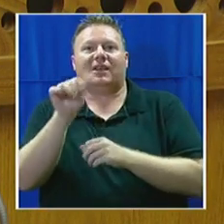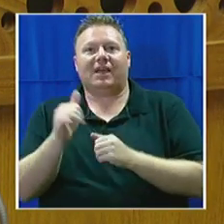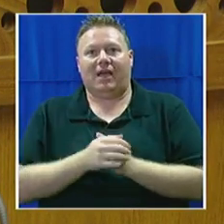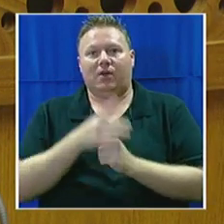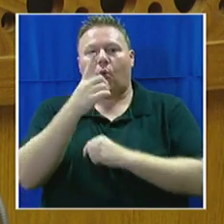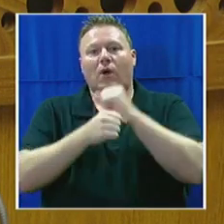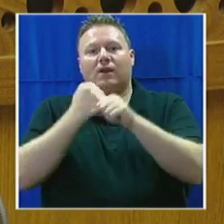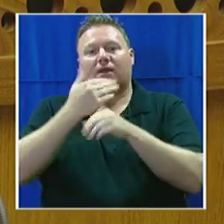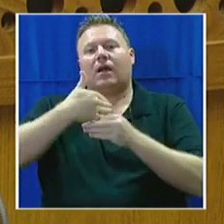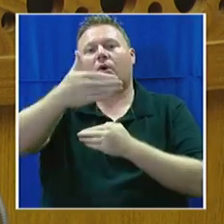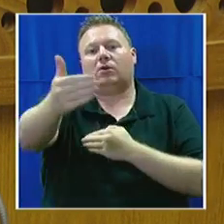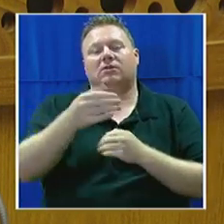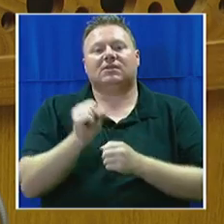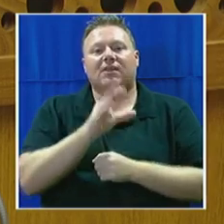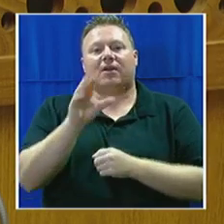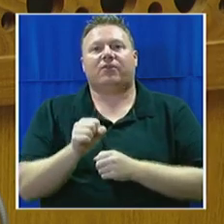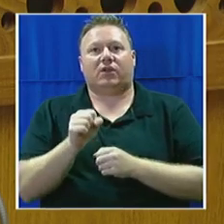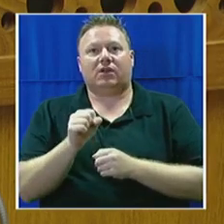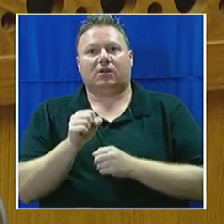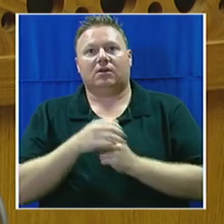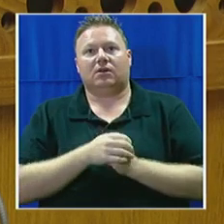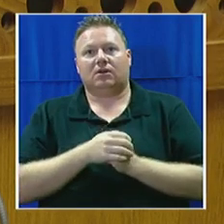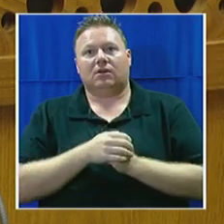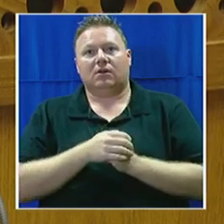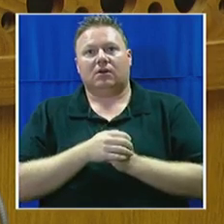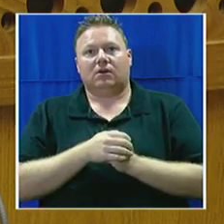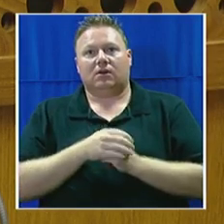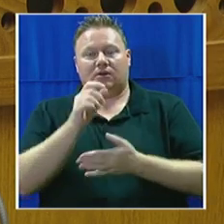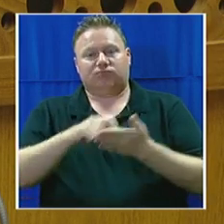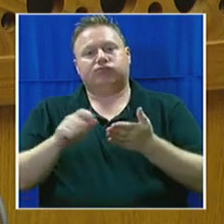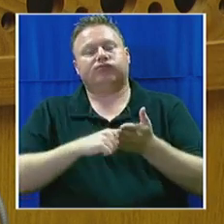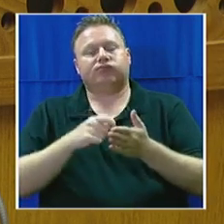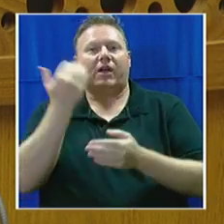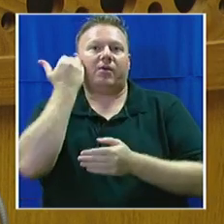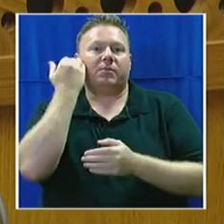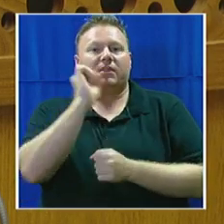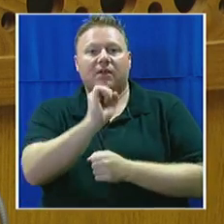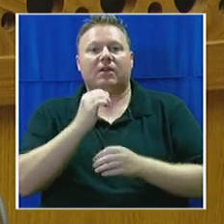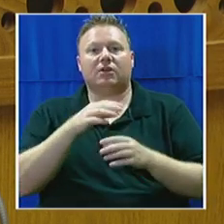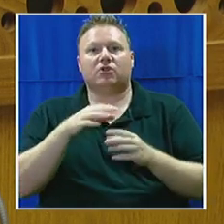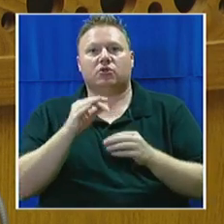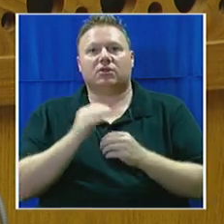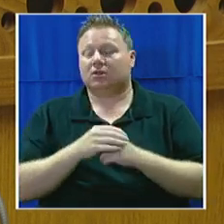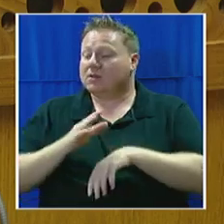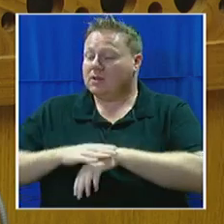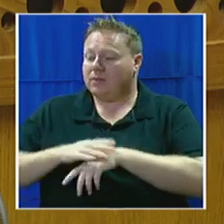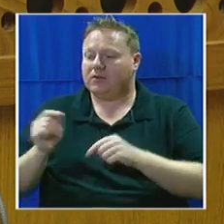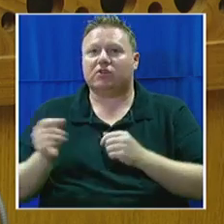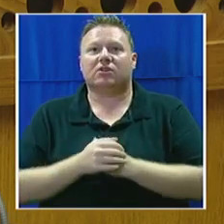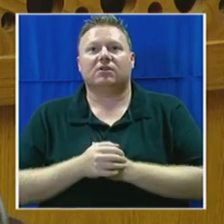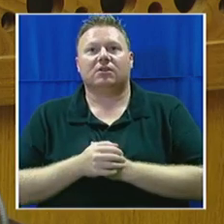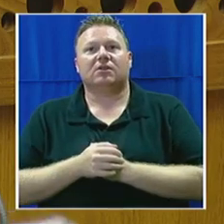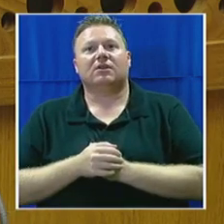now, South Africans will once again have an opportunity to elect a government of their choice. It's an opportunity to correct the direction we are